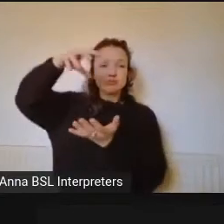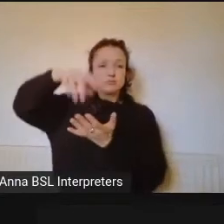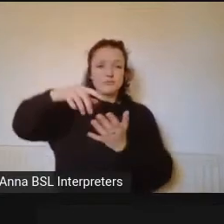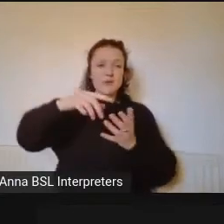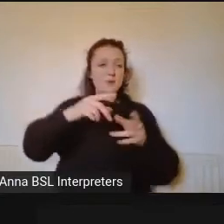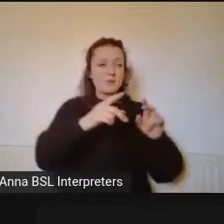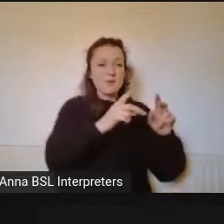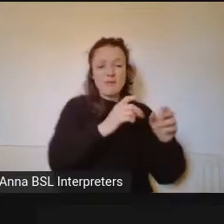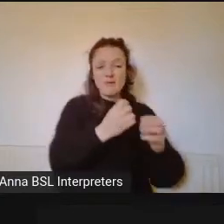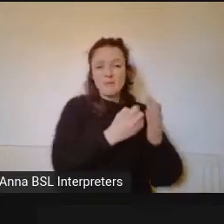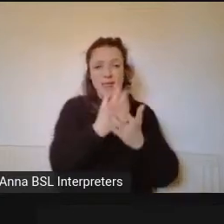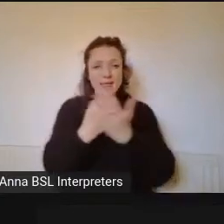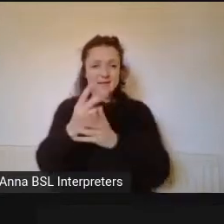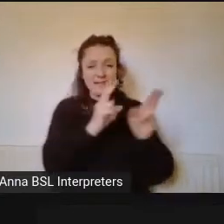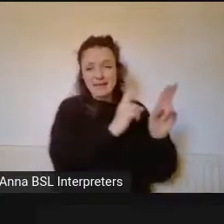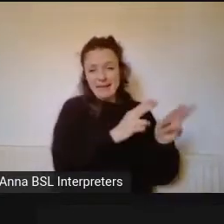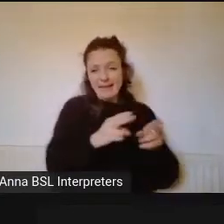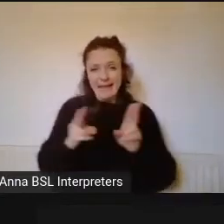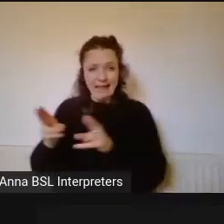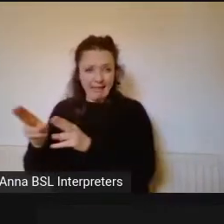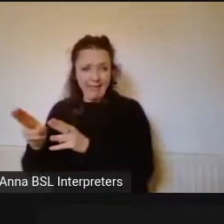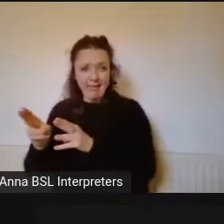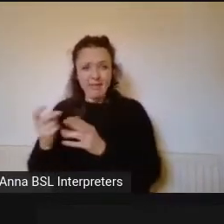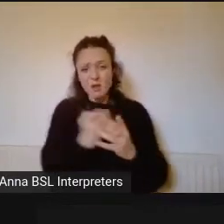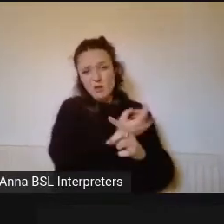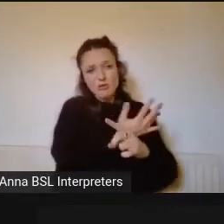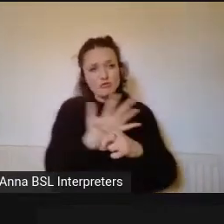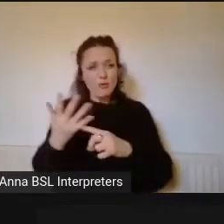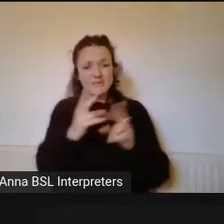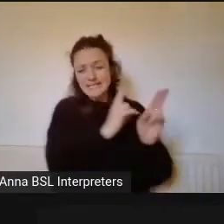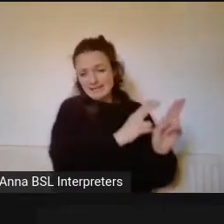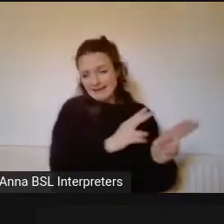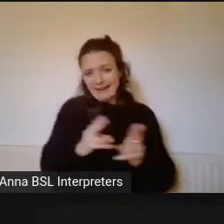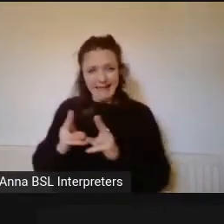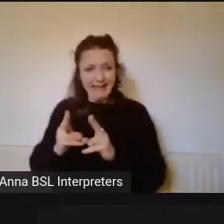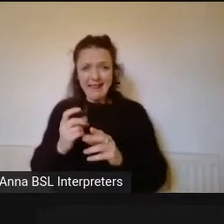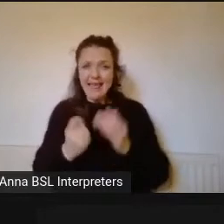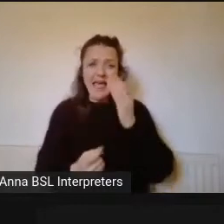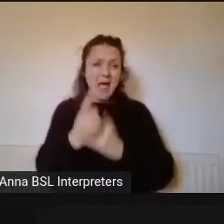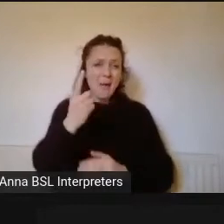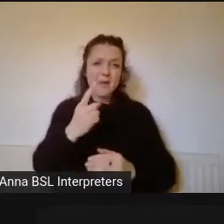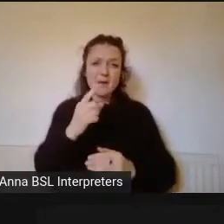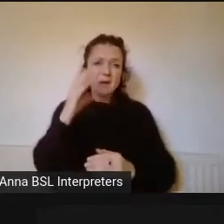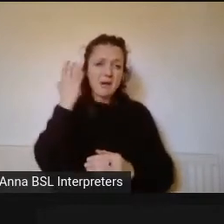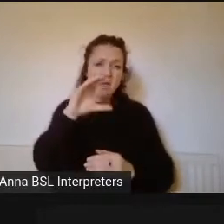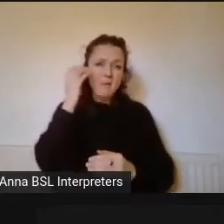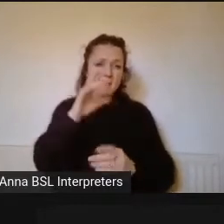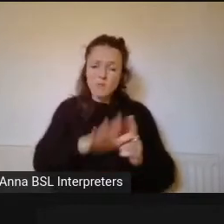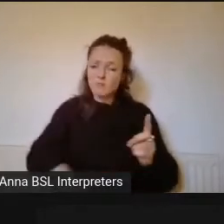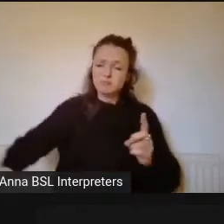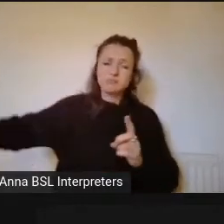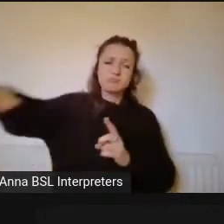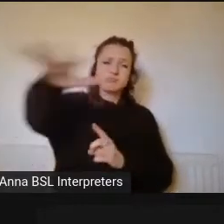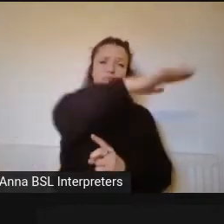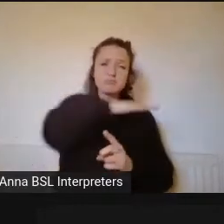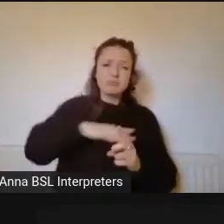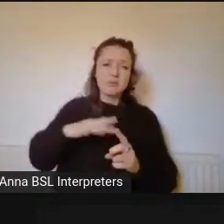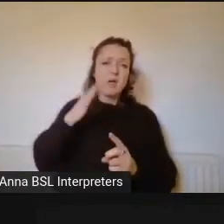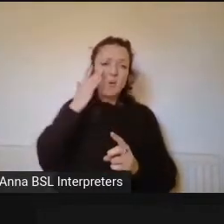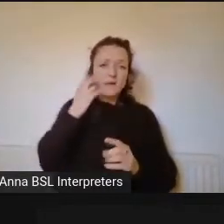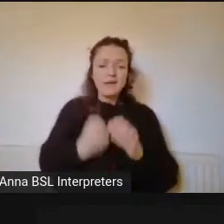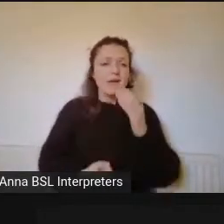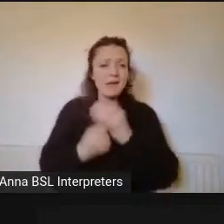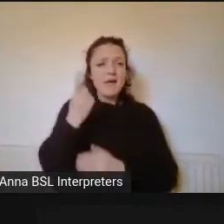place over the decades all around Colombia. So I started to do kind of a